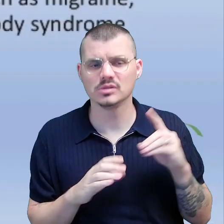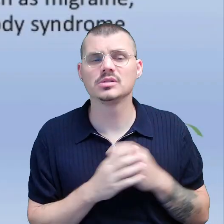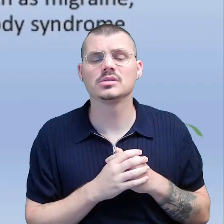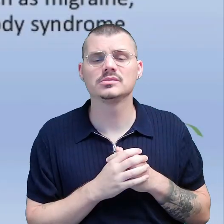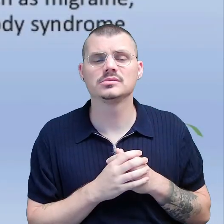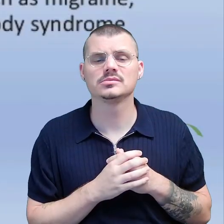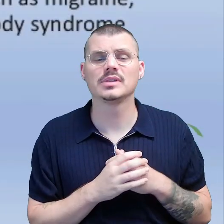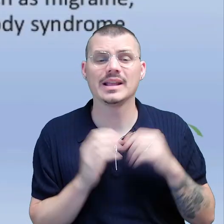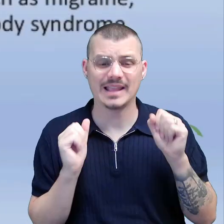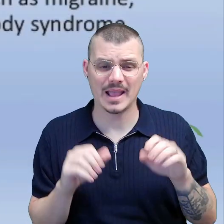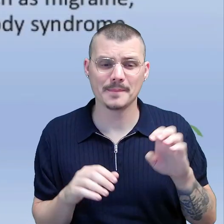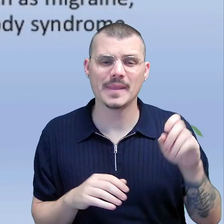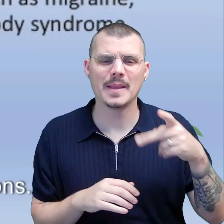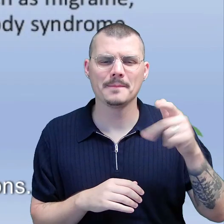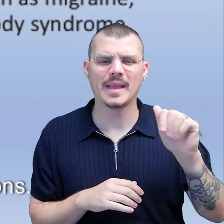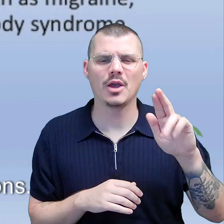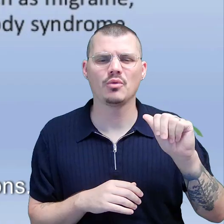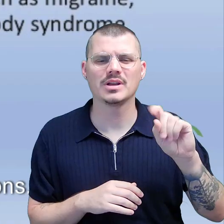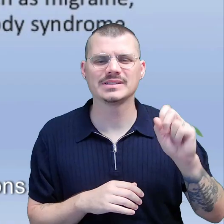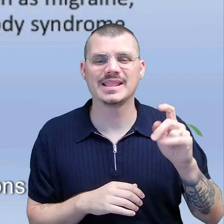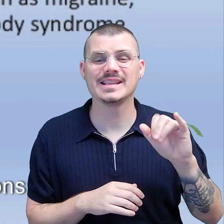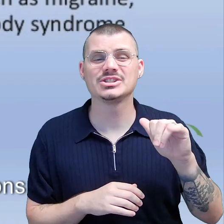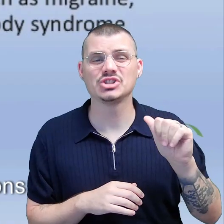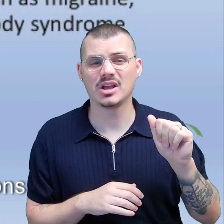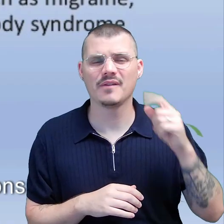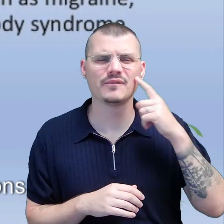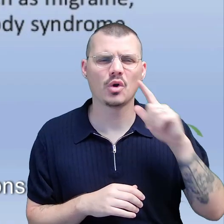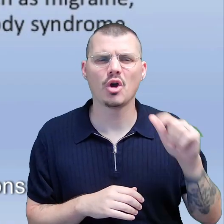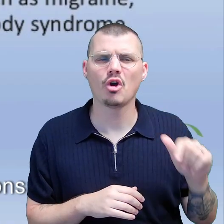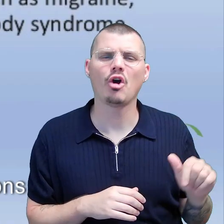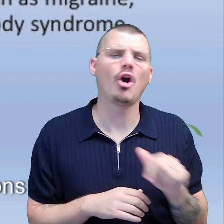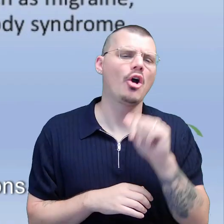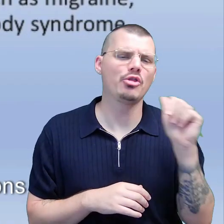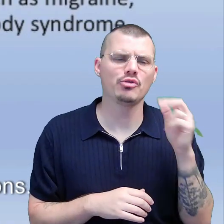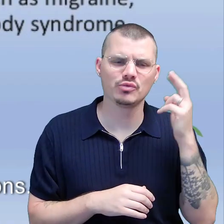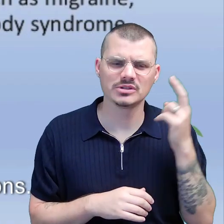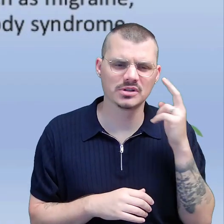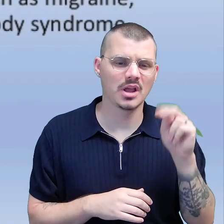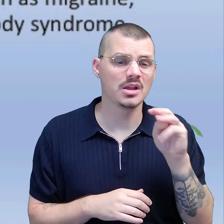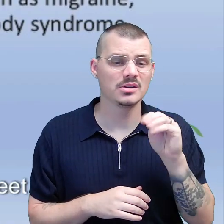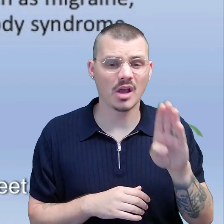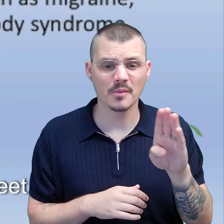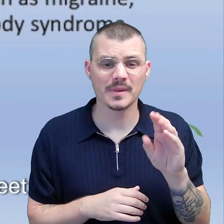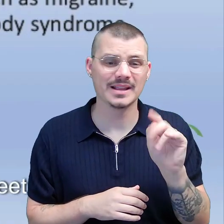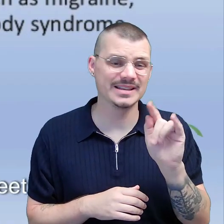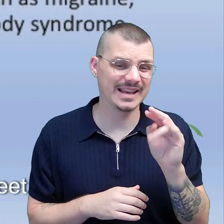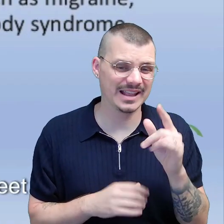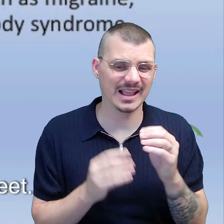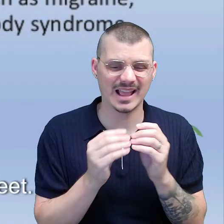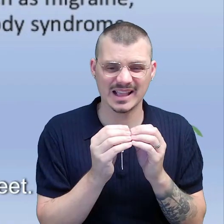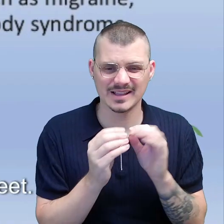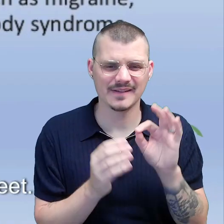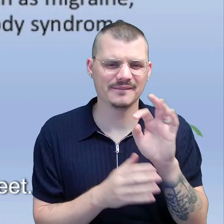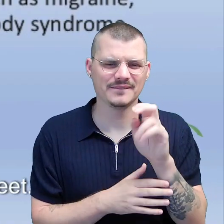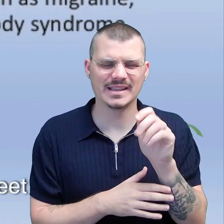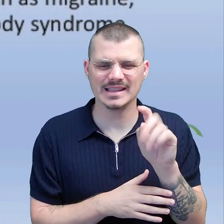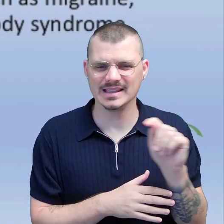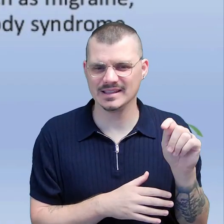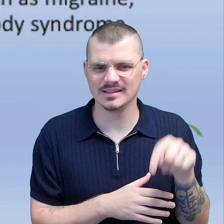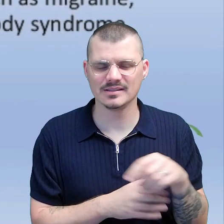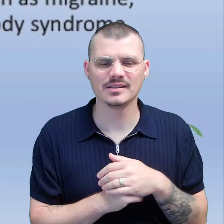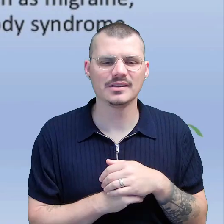withdrawals. Can also be paresthesias for other reasons, numbness or tingling in the hands and